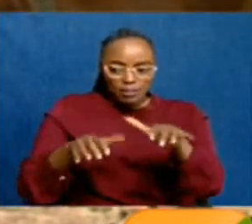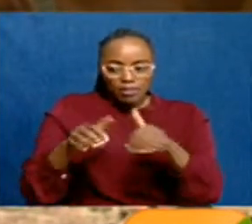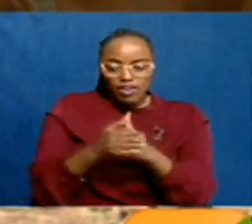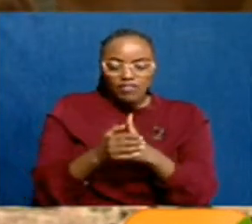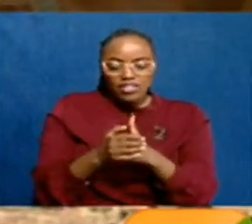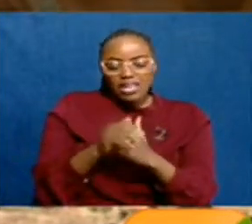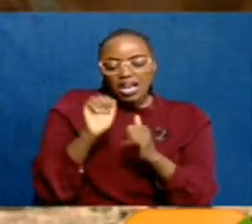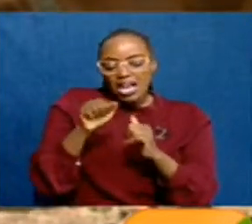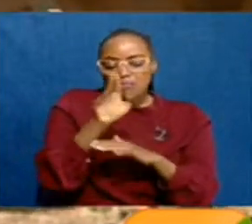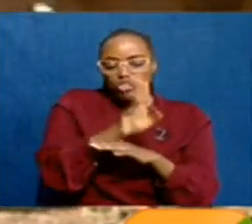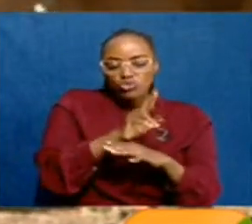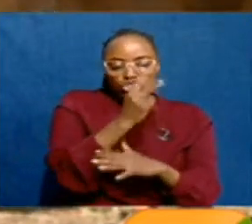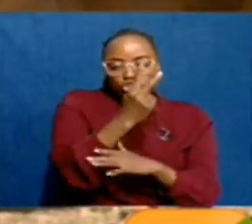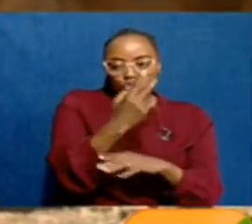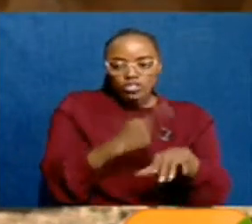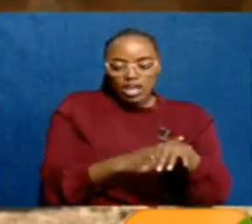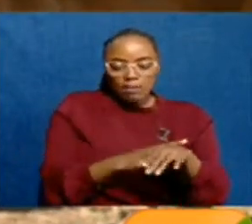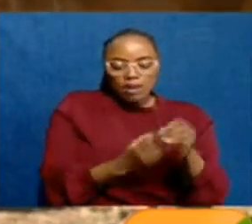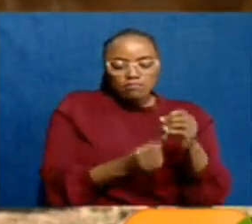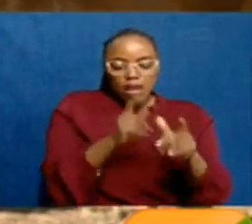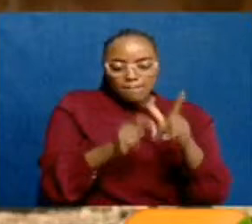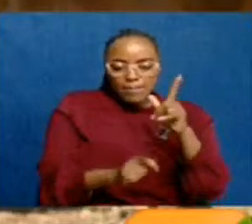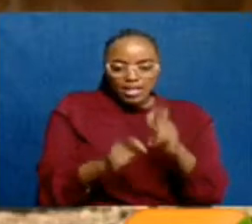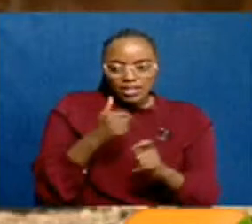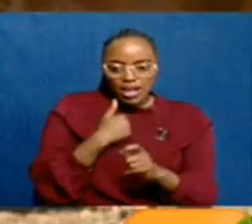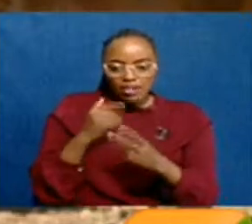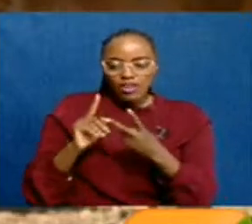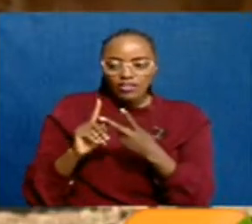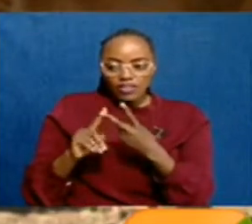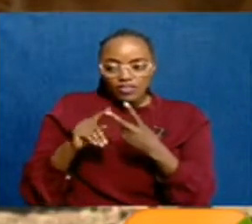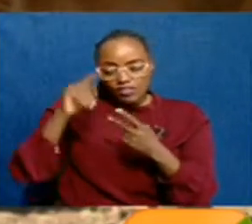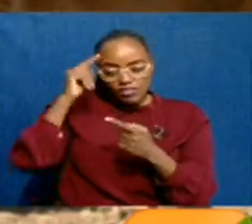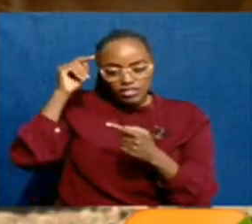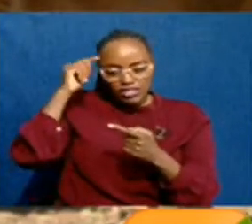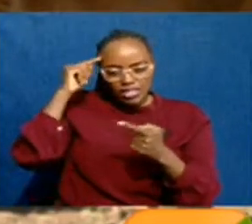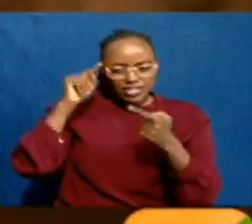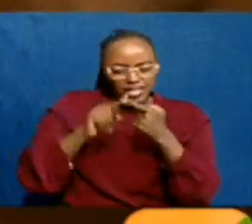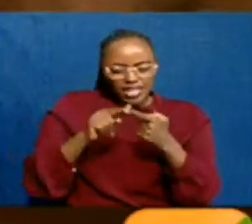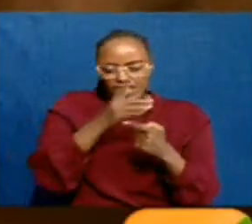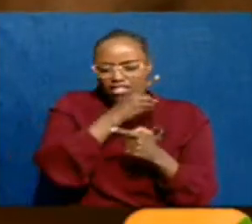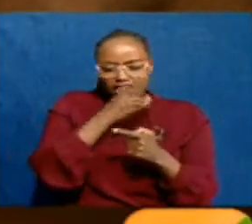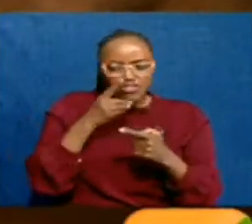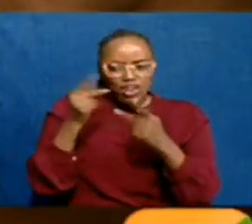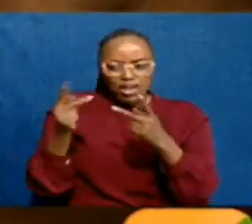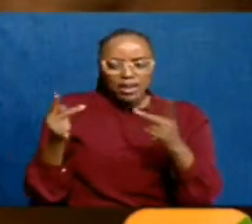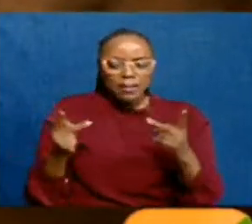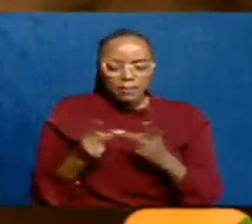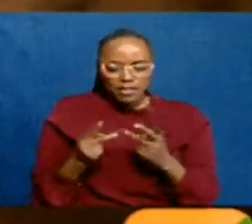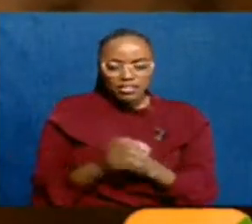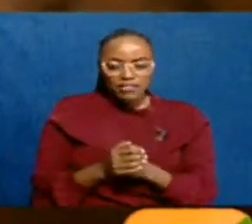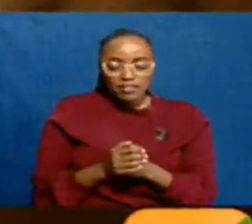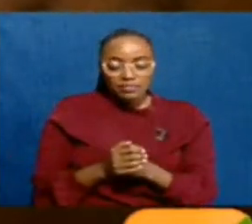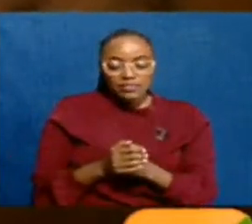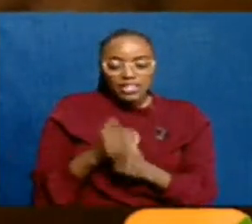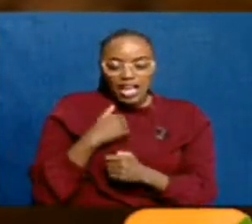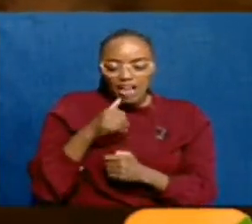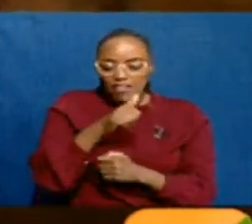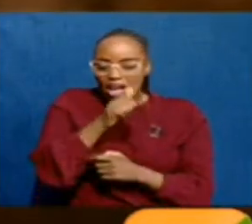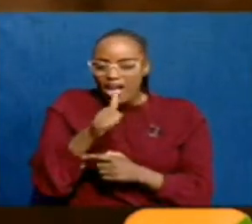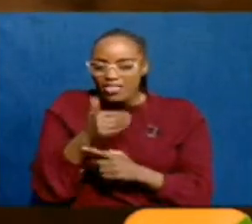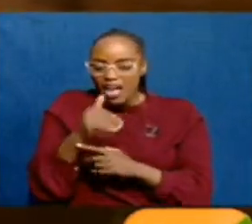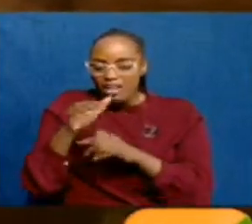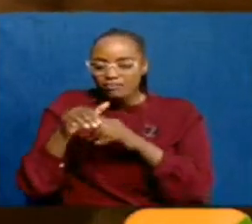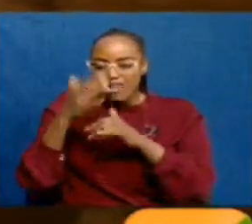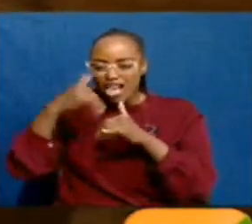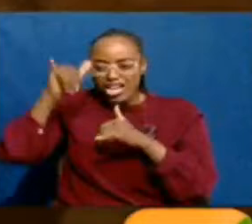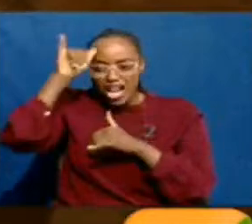purpose, producing milk mainly targeting the semi-arid region. Unlike exotic breeds,